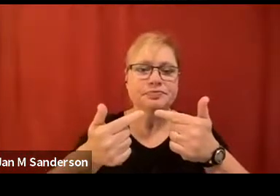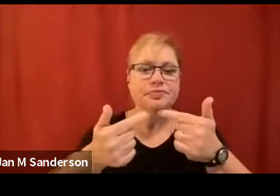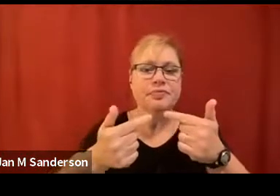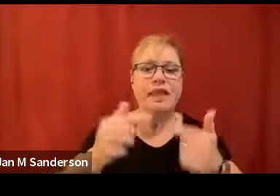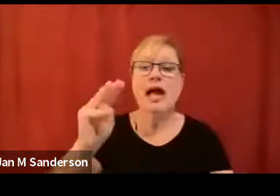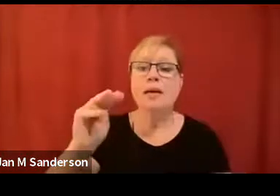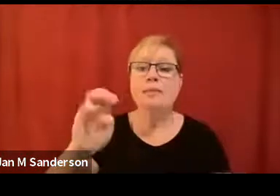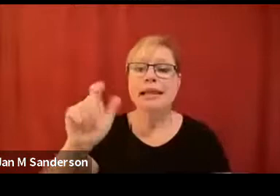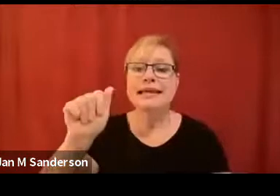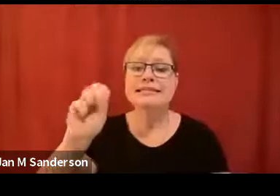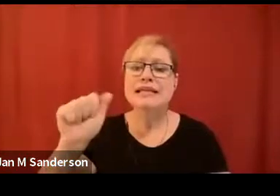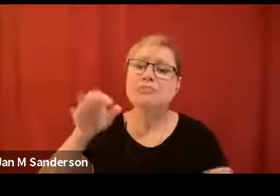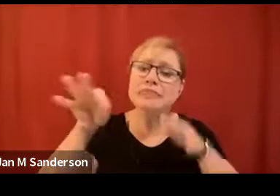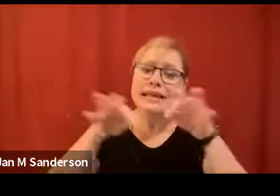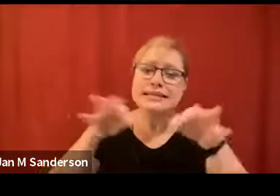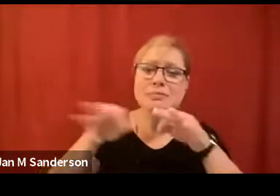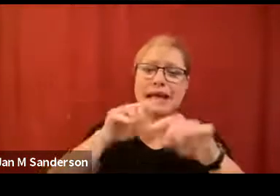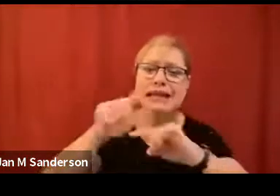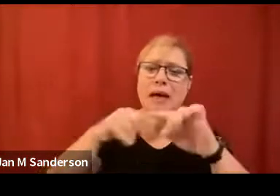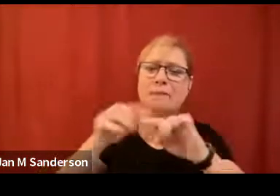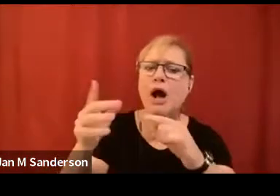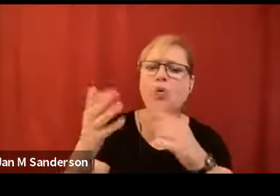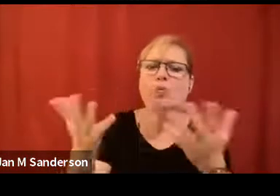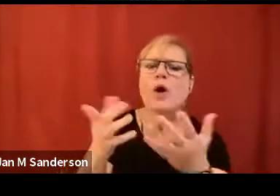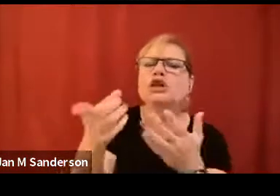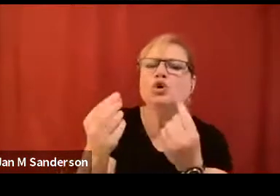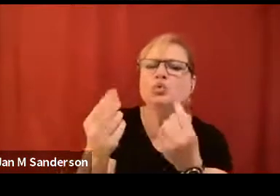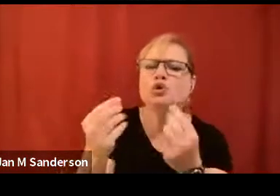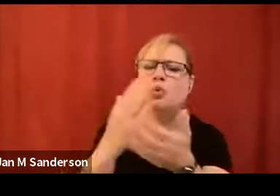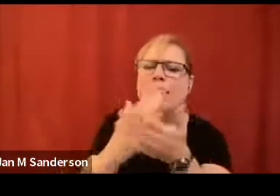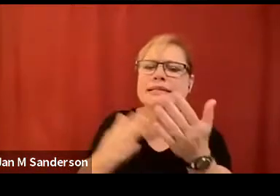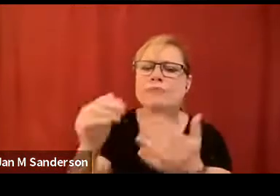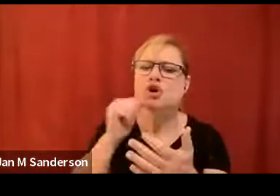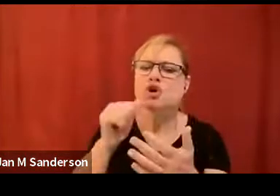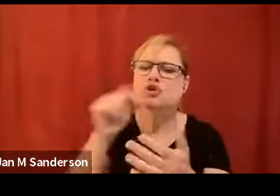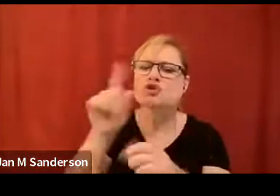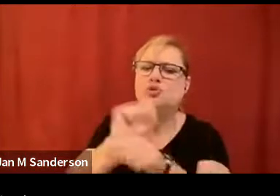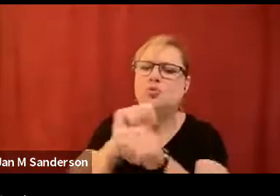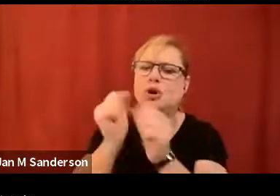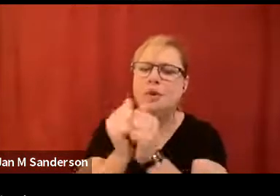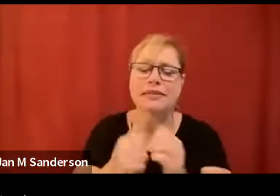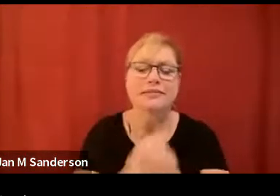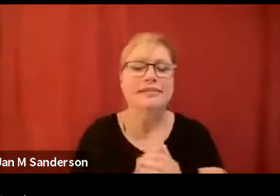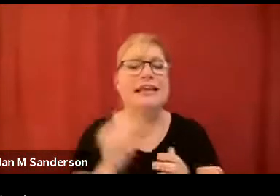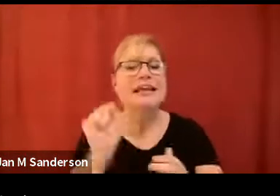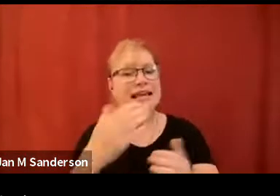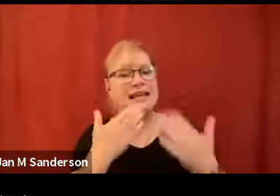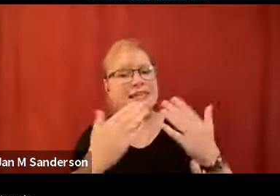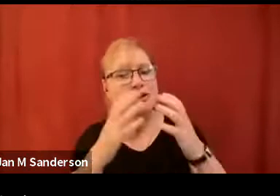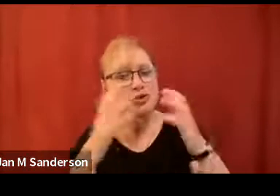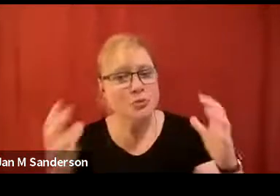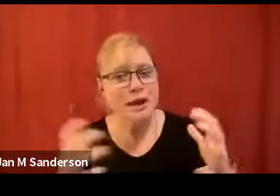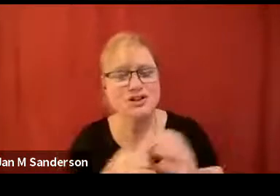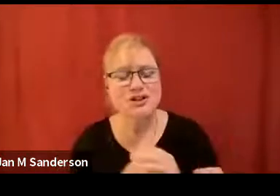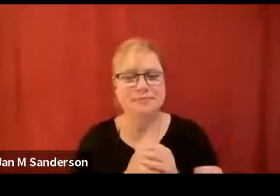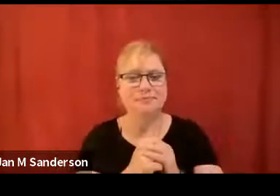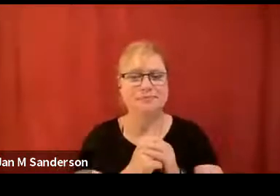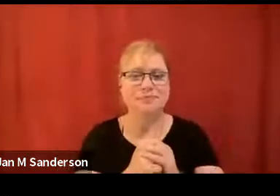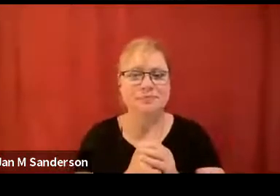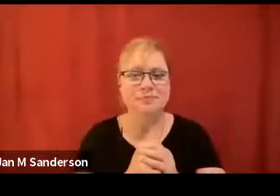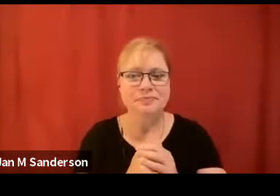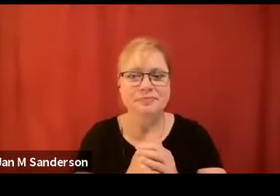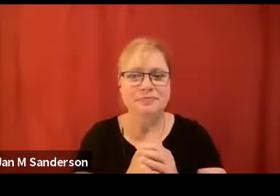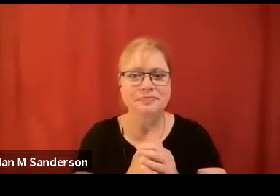Melissa. Can you tell us a little bit, Melissa, about what you do and some of the girls that you've been working with? Yeah, thank you so much. So I just